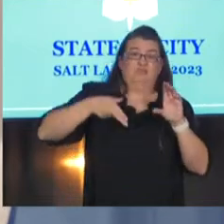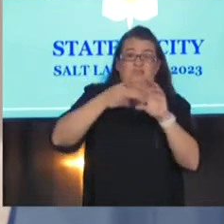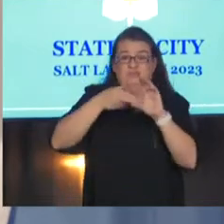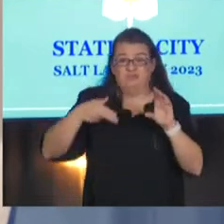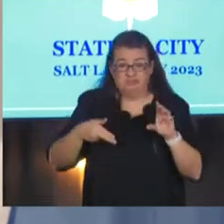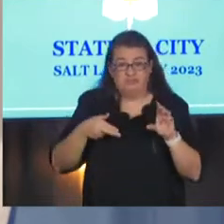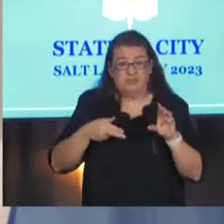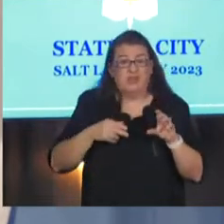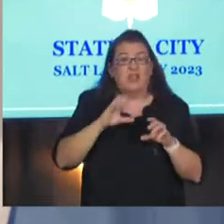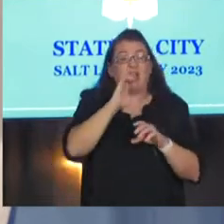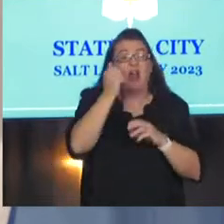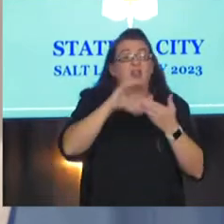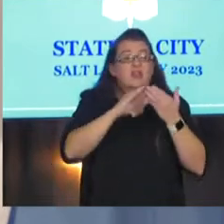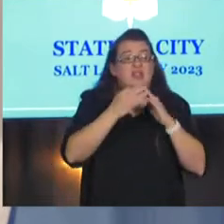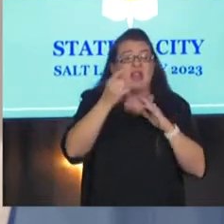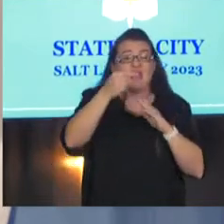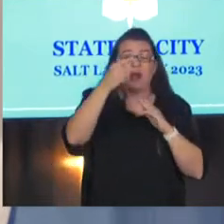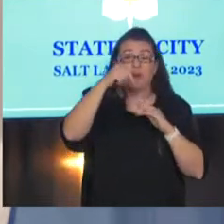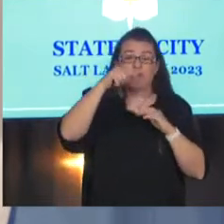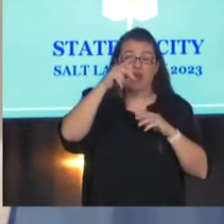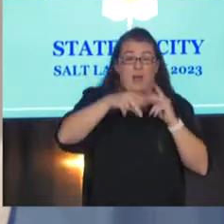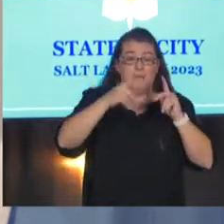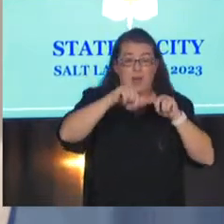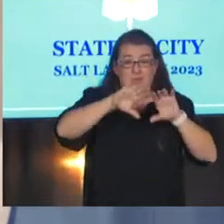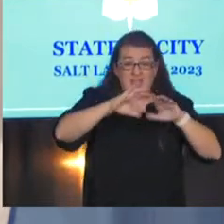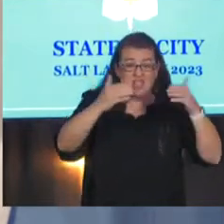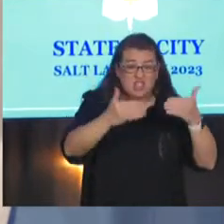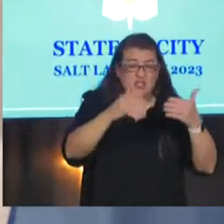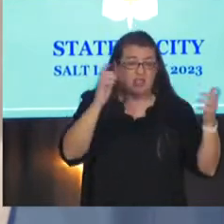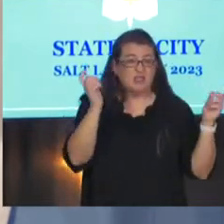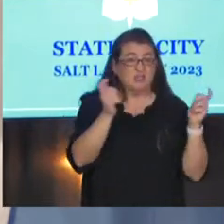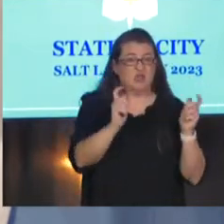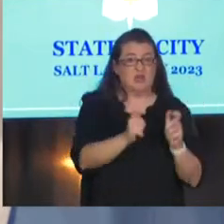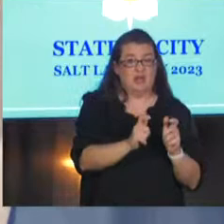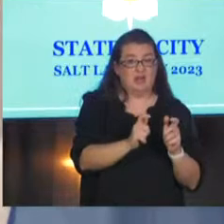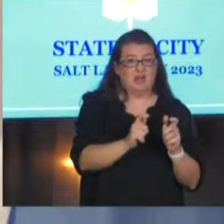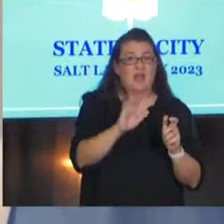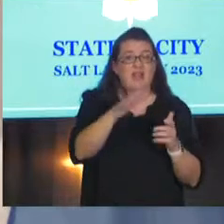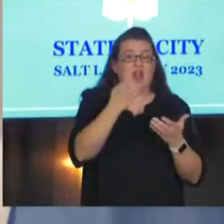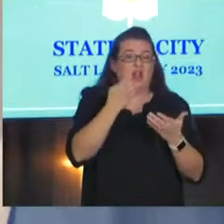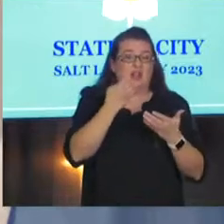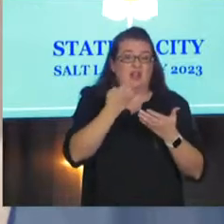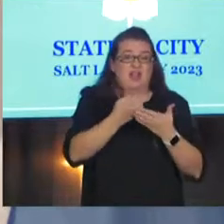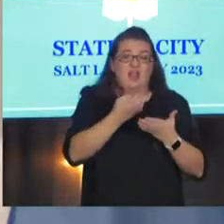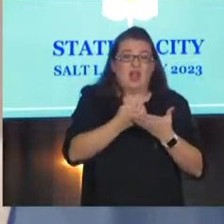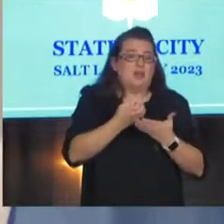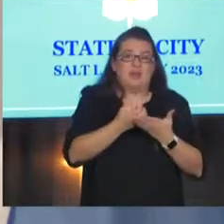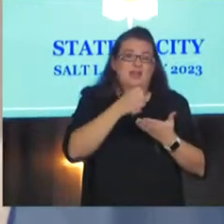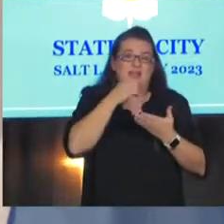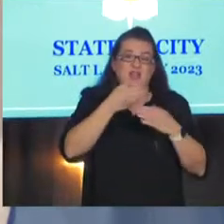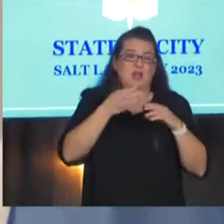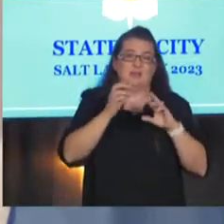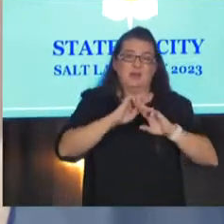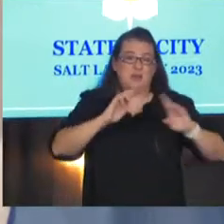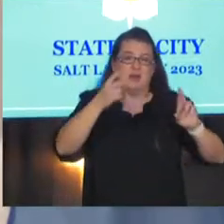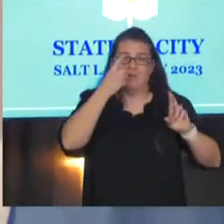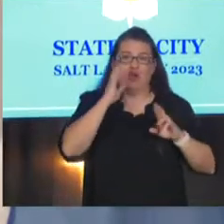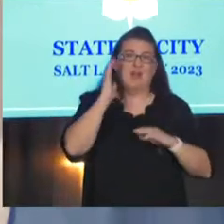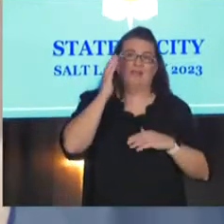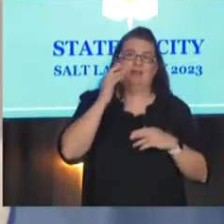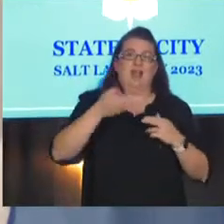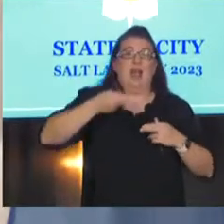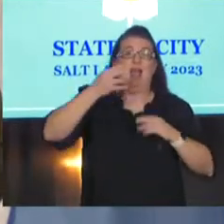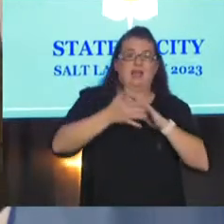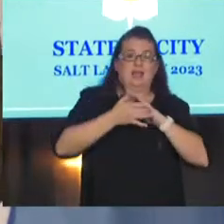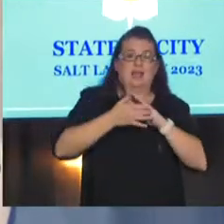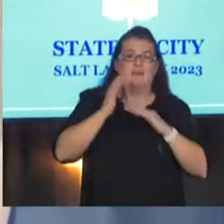whose populations are shrinking, and unlike other cities whose economies haven't modernized and prepared for a high-tech future,